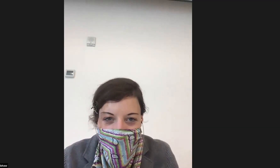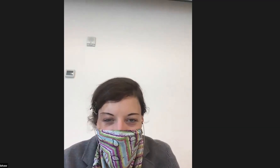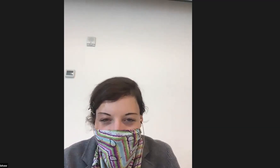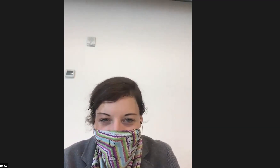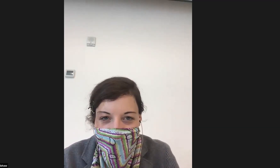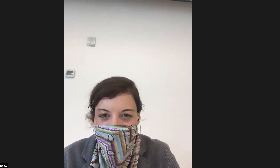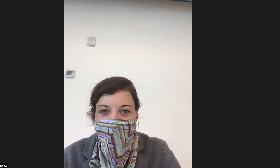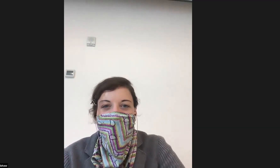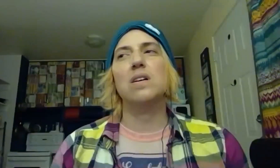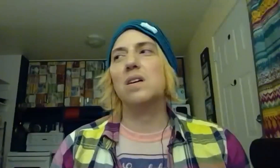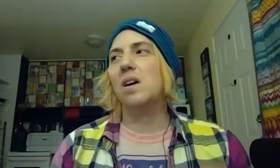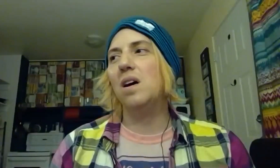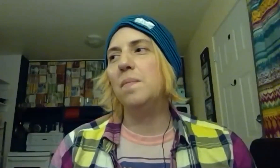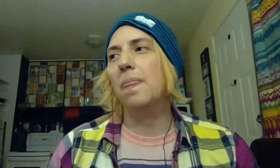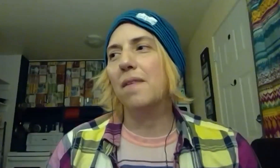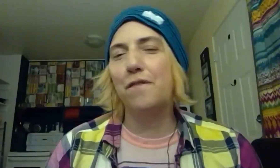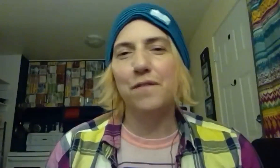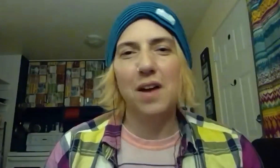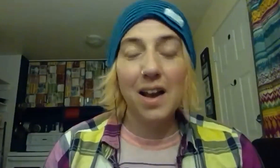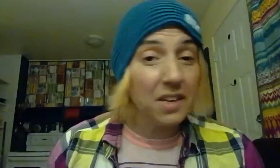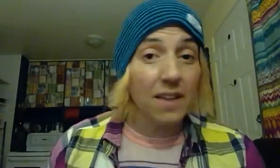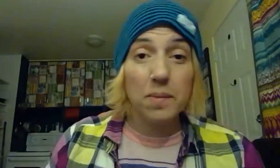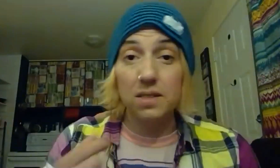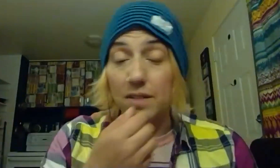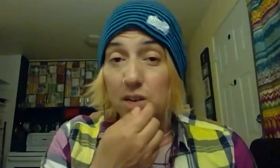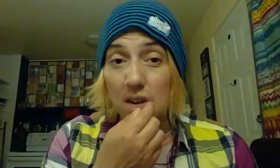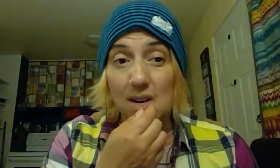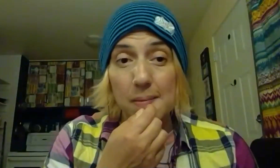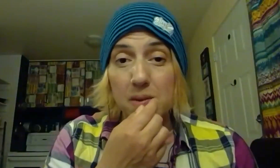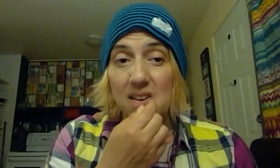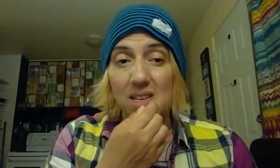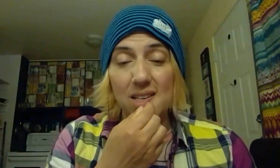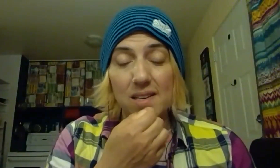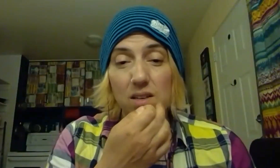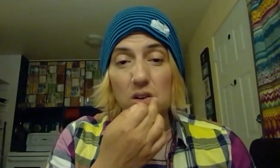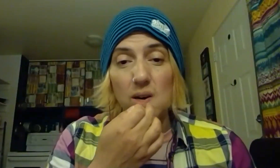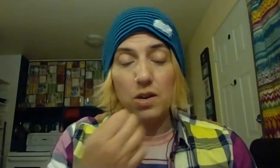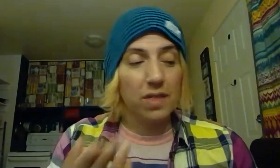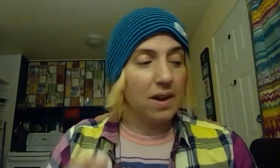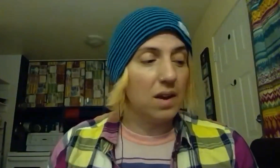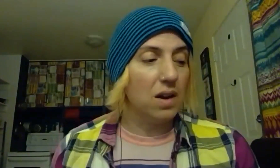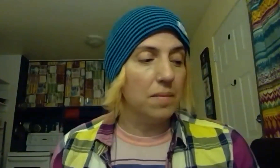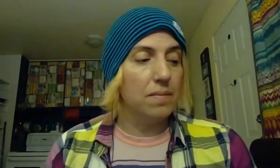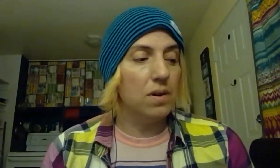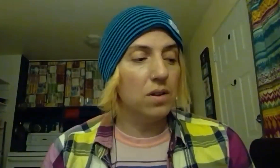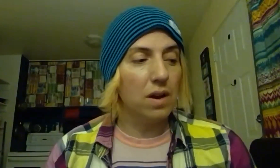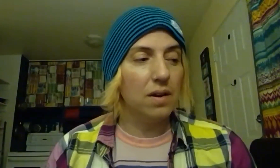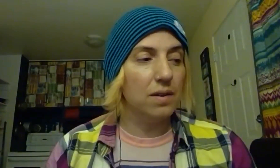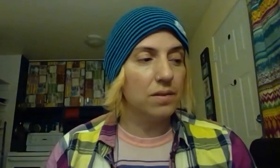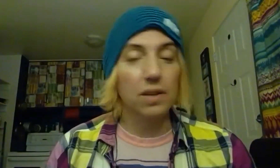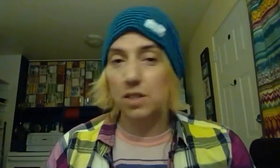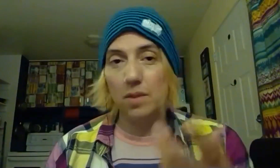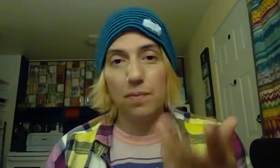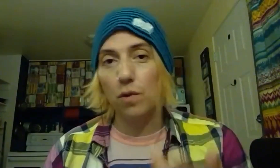that to me, please? Well, I think everybody's different. You know, I know that a lot